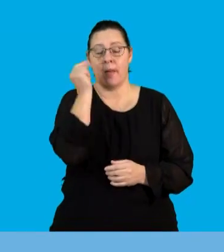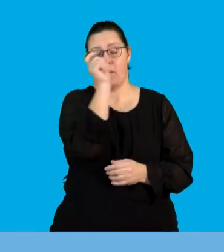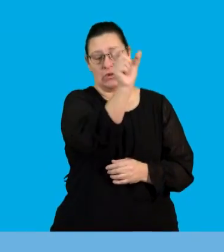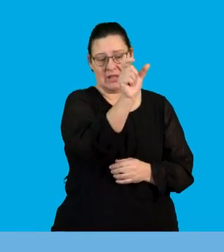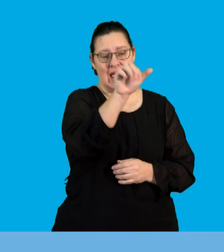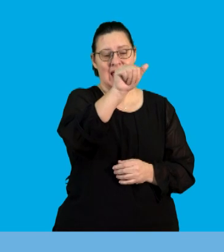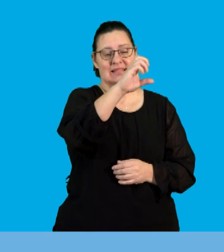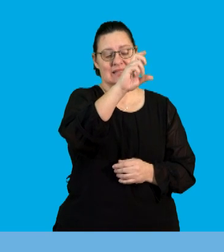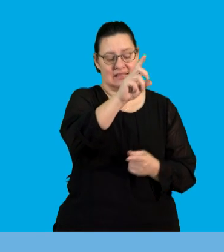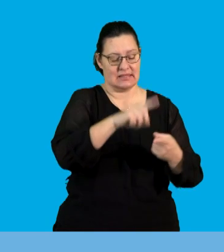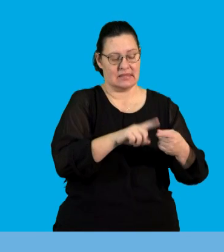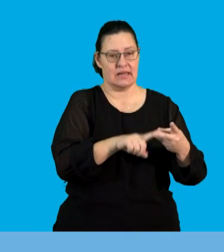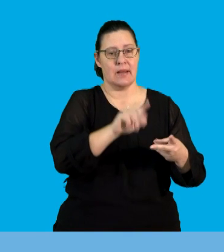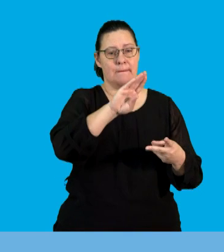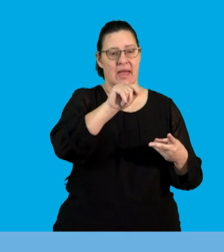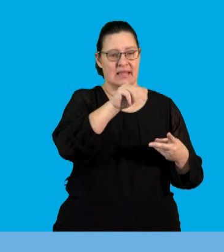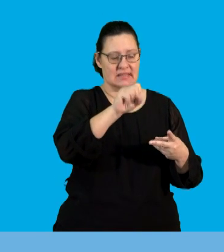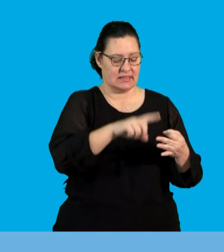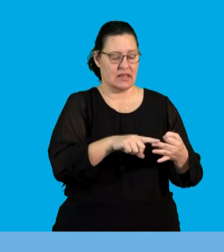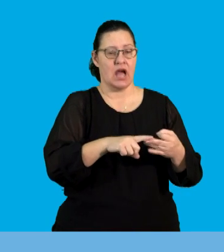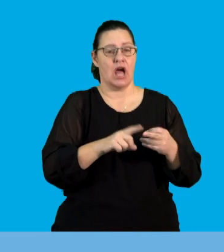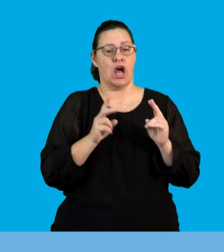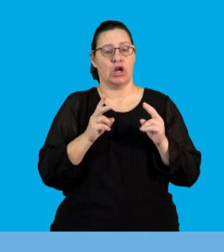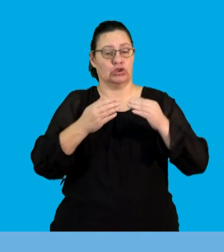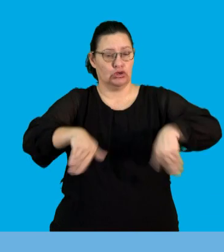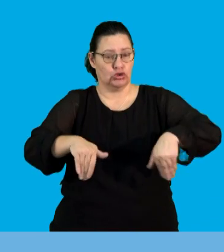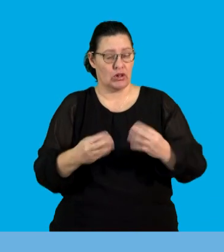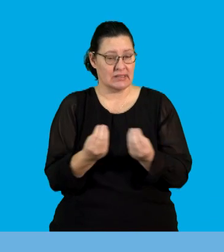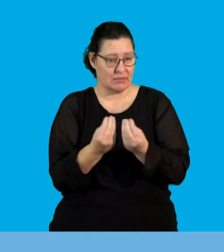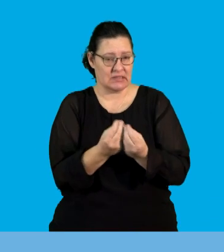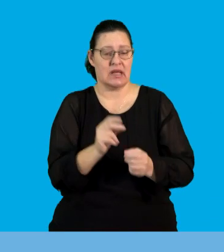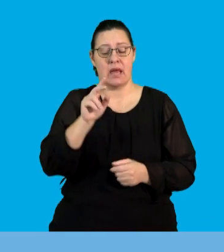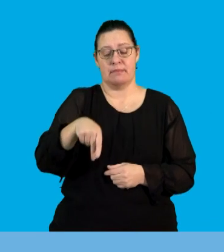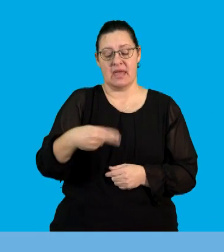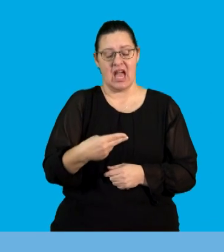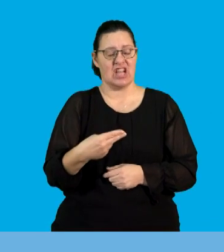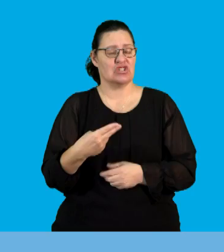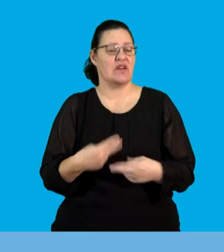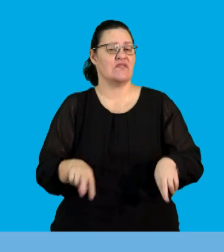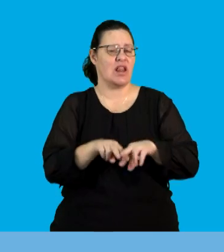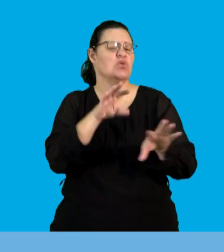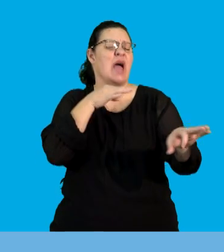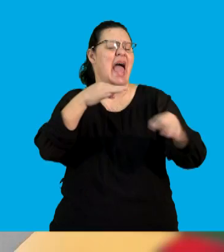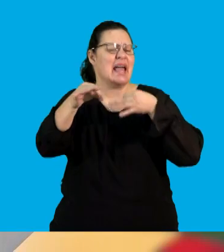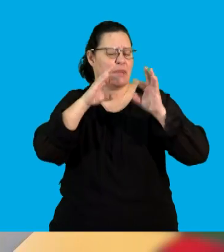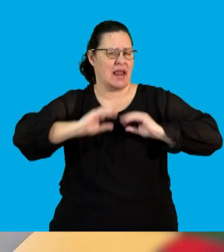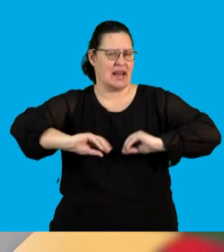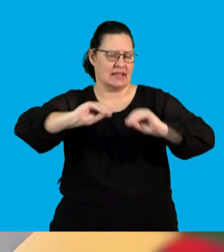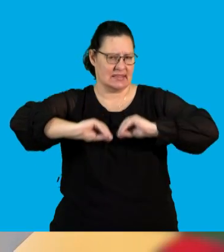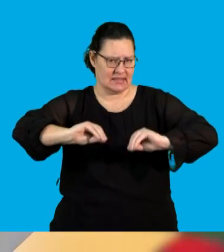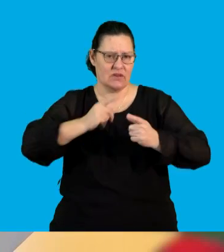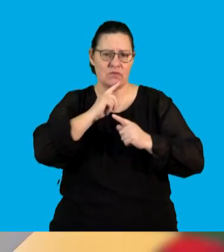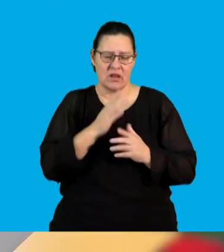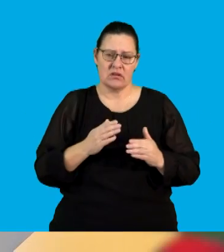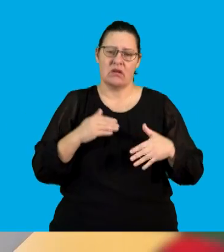an acid, a base, neutral substance, and pH value in order for us to better explain the entire lesson in terms of